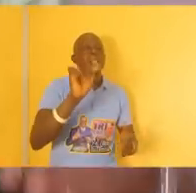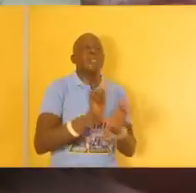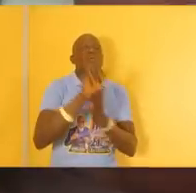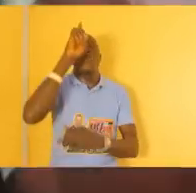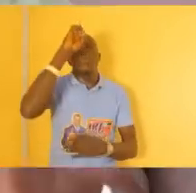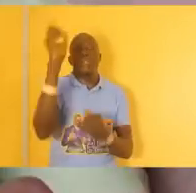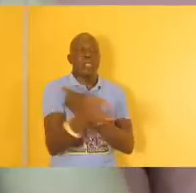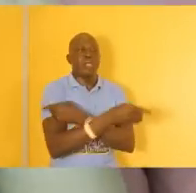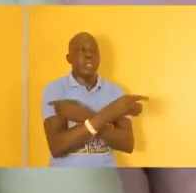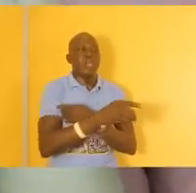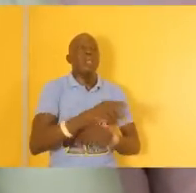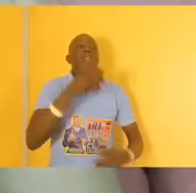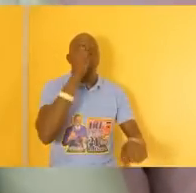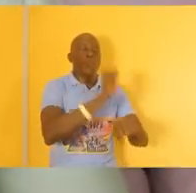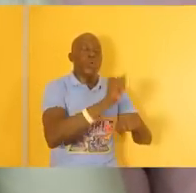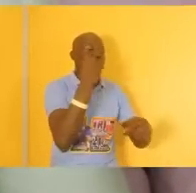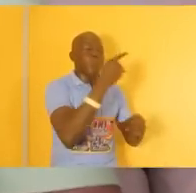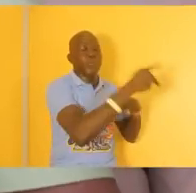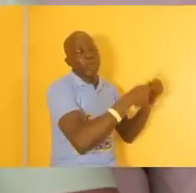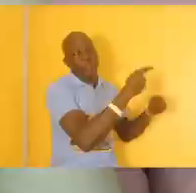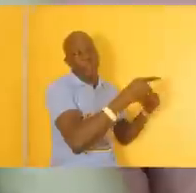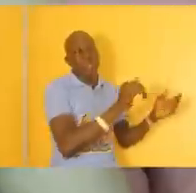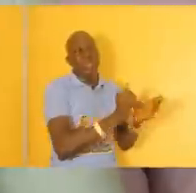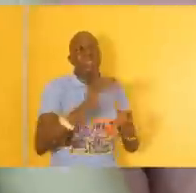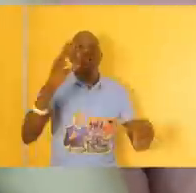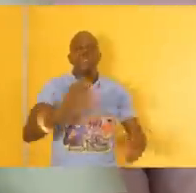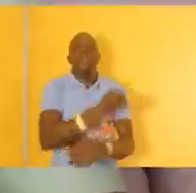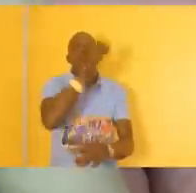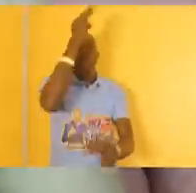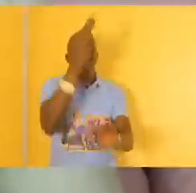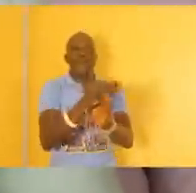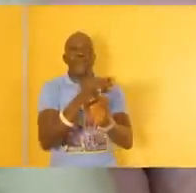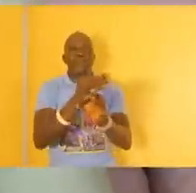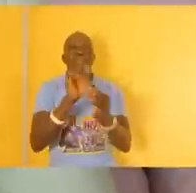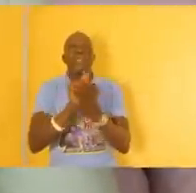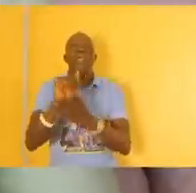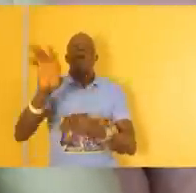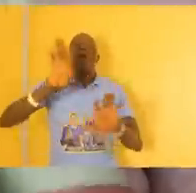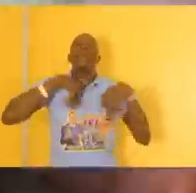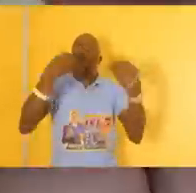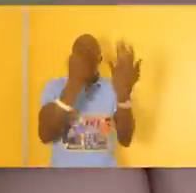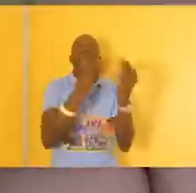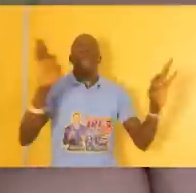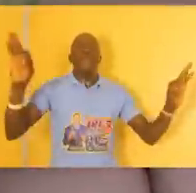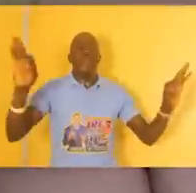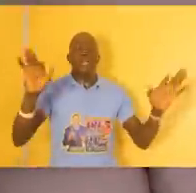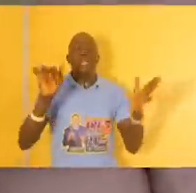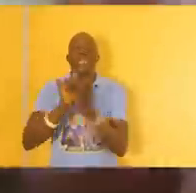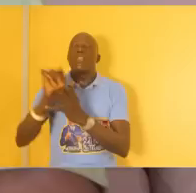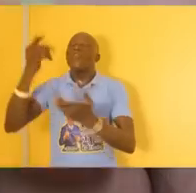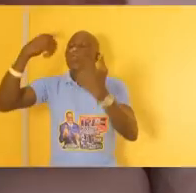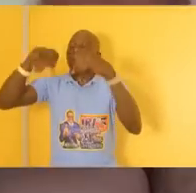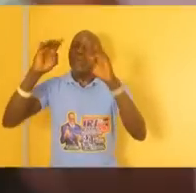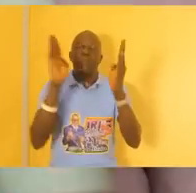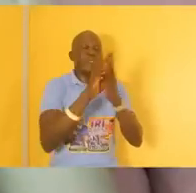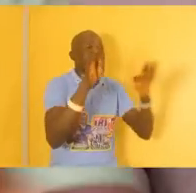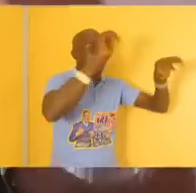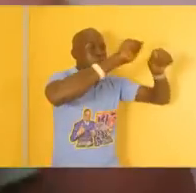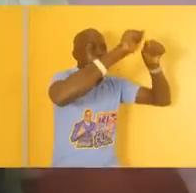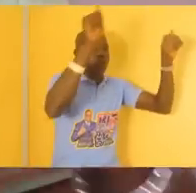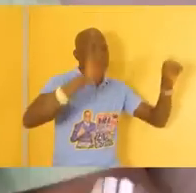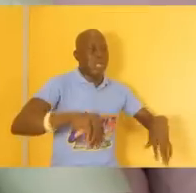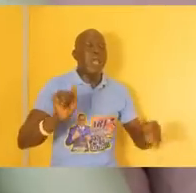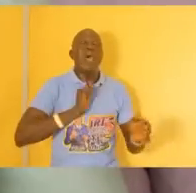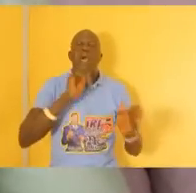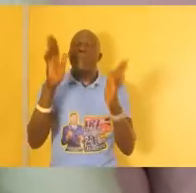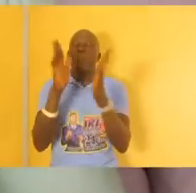woman to come, that will pray for that cause to conquer. You don't know what they call cause? All of you that have been